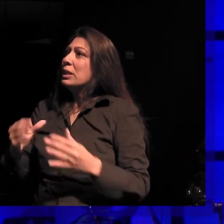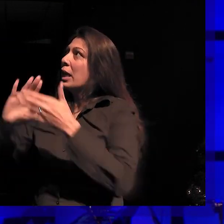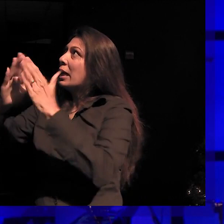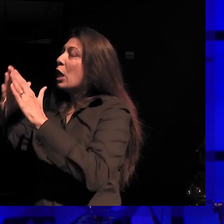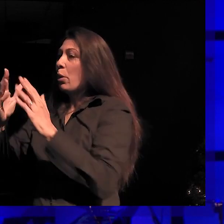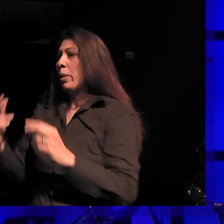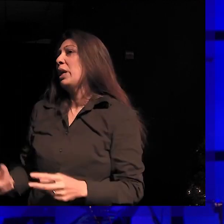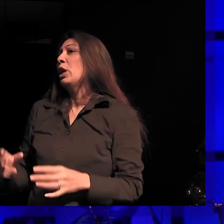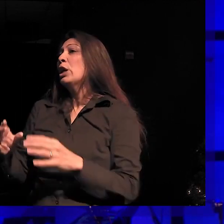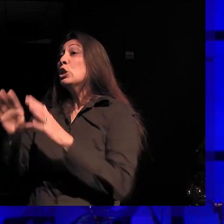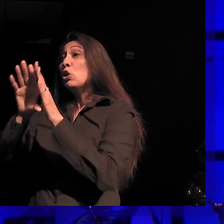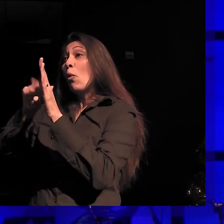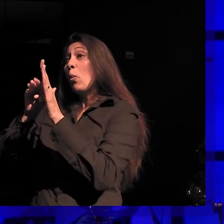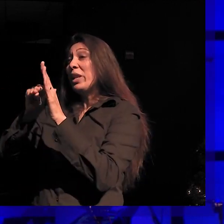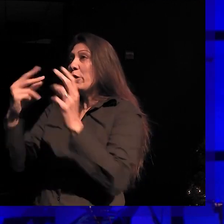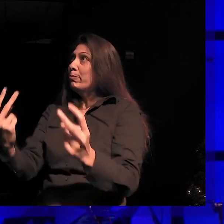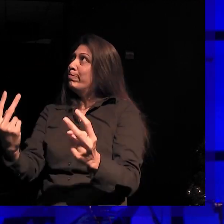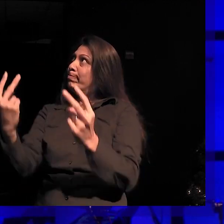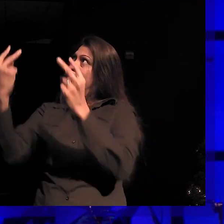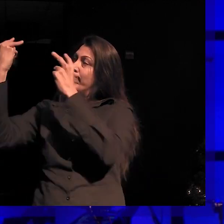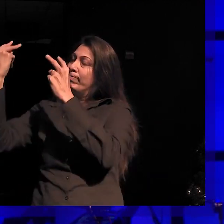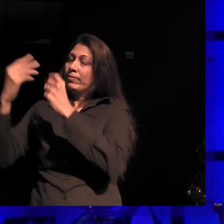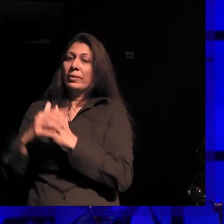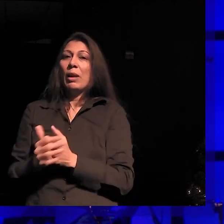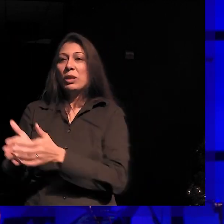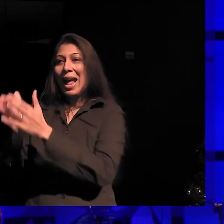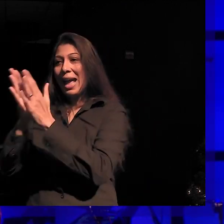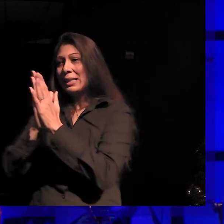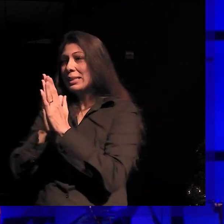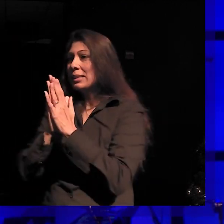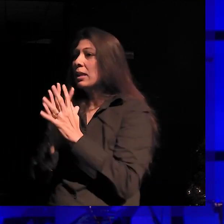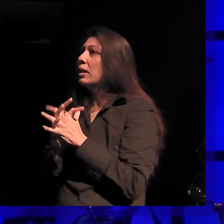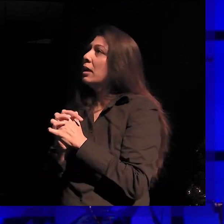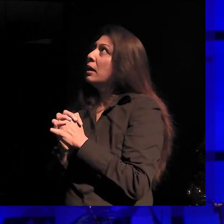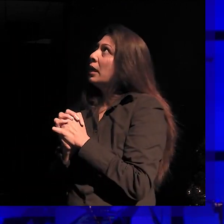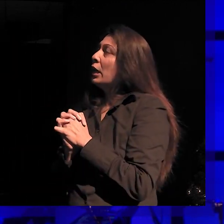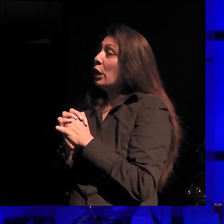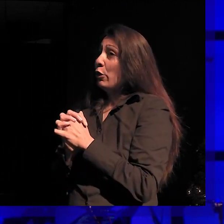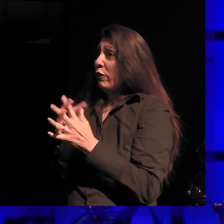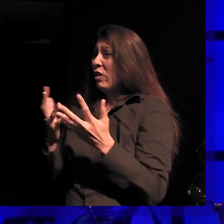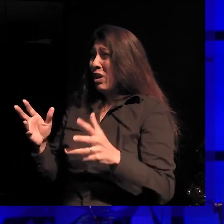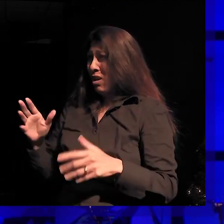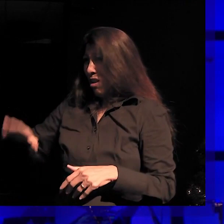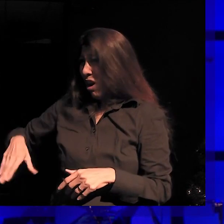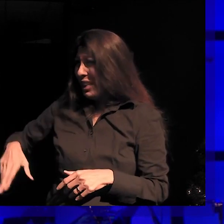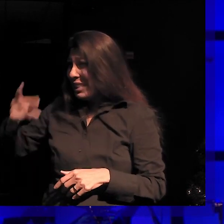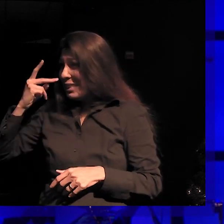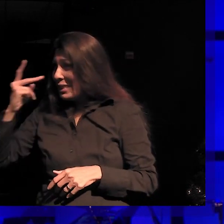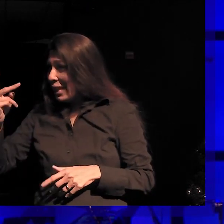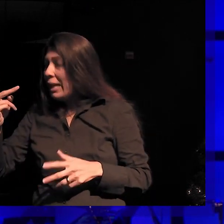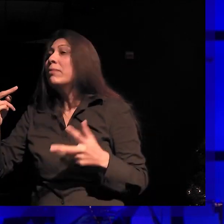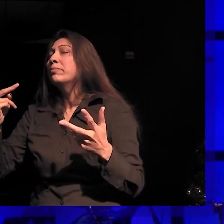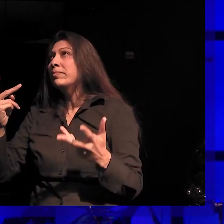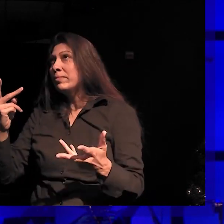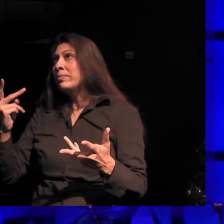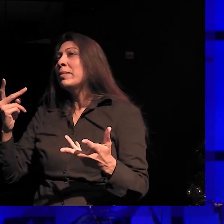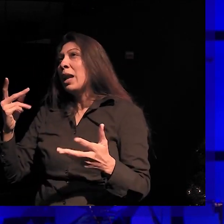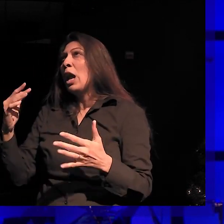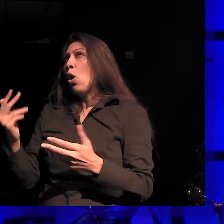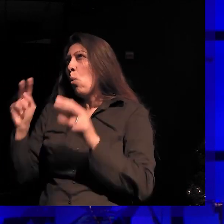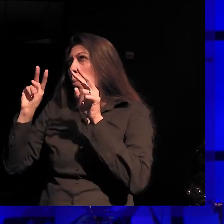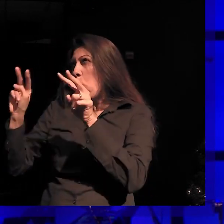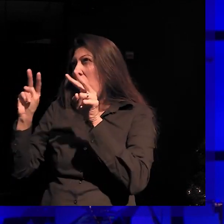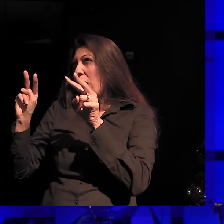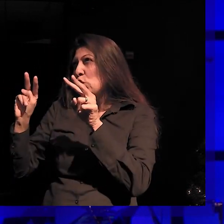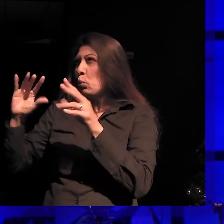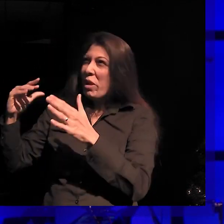going to show you a video here. It's one you may have already seen, but I would just ask, if you have already seen it, just watch it again with some fresh eyes